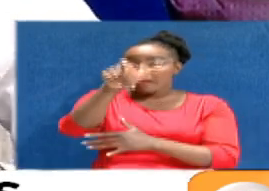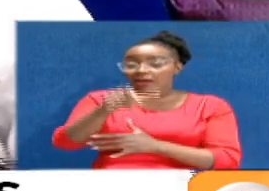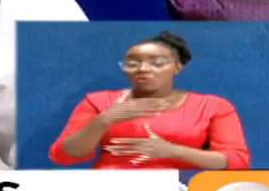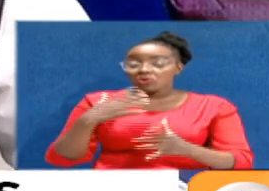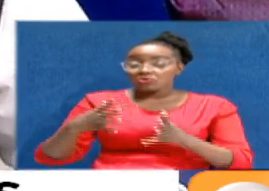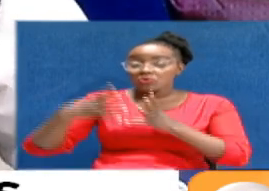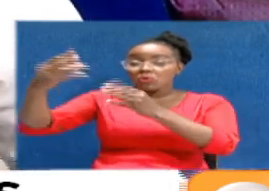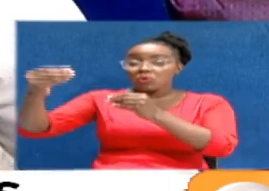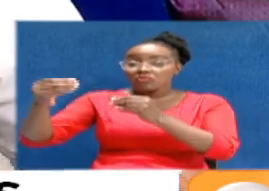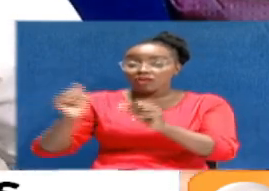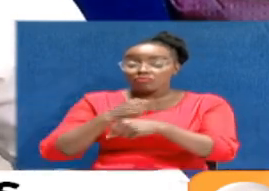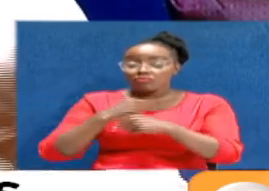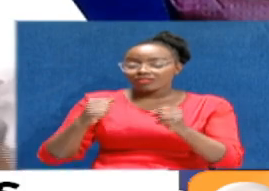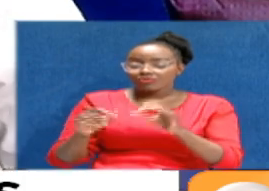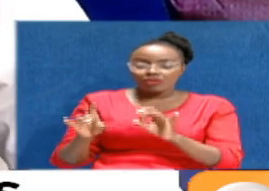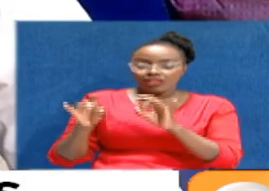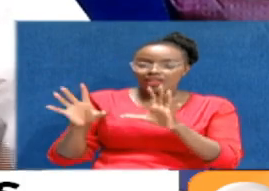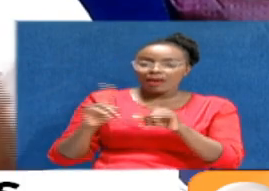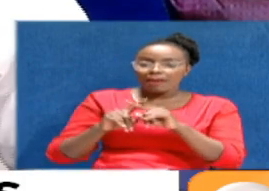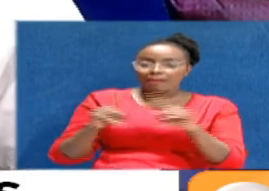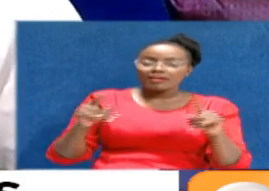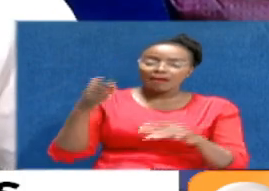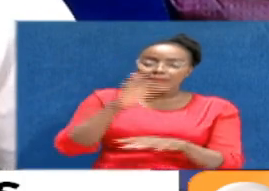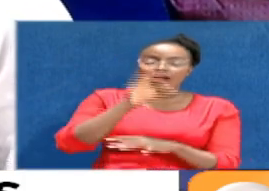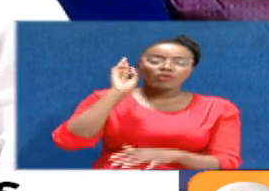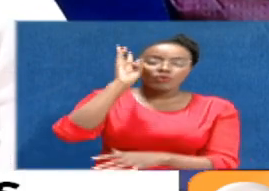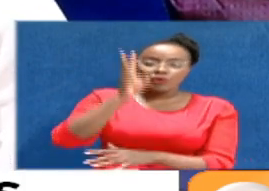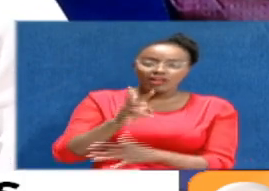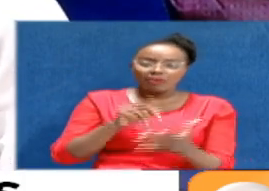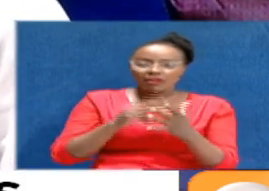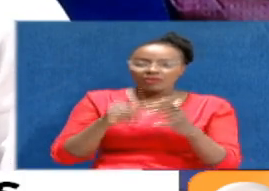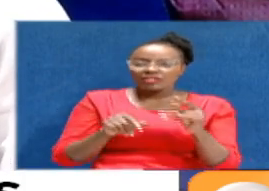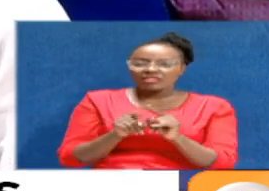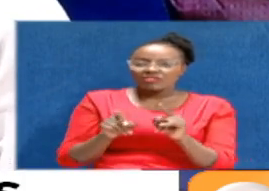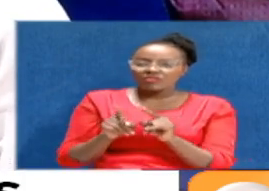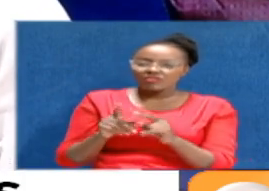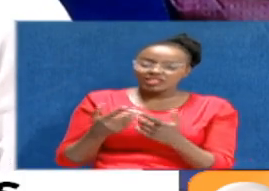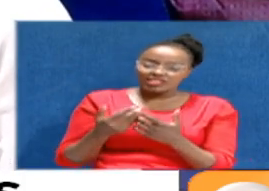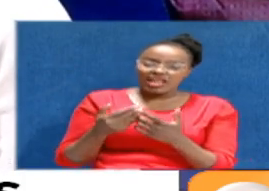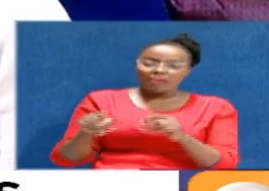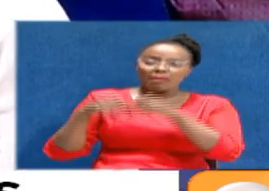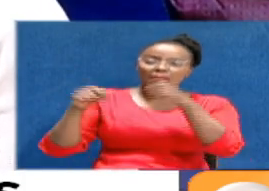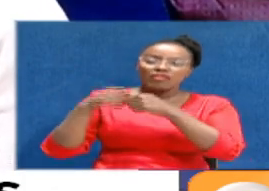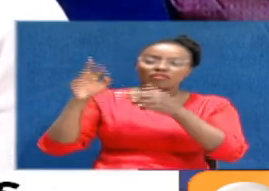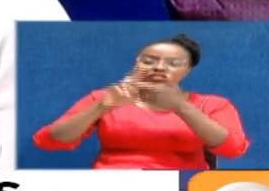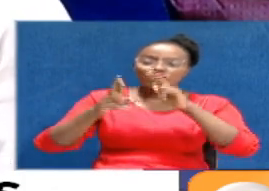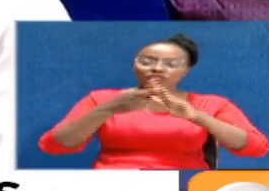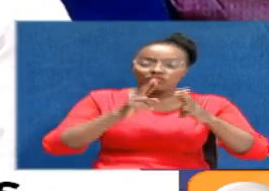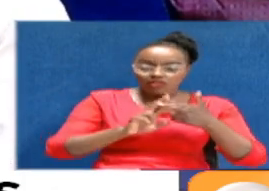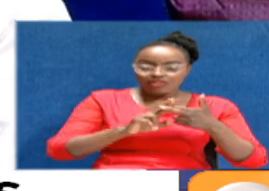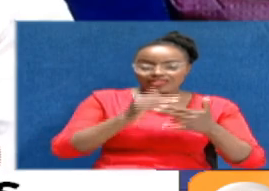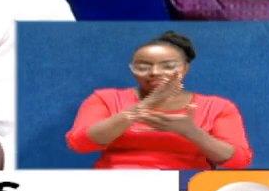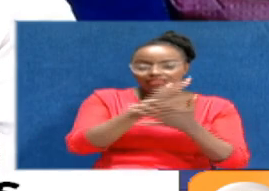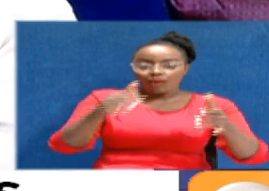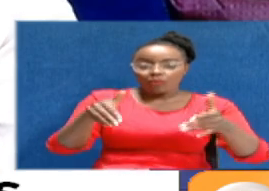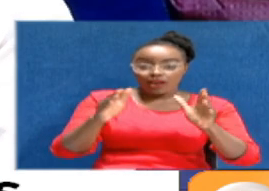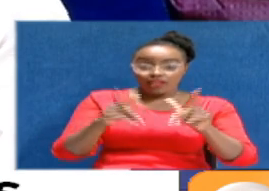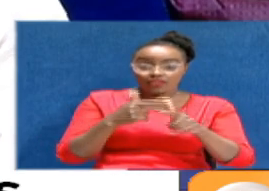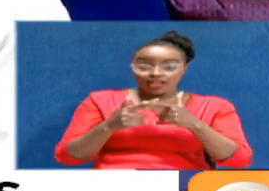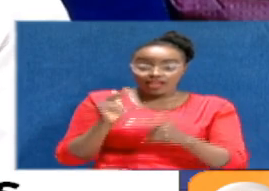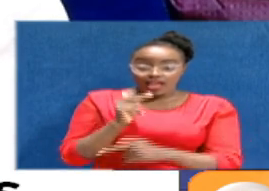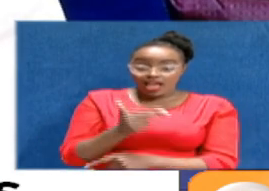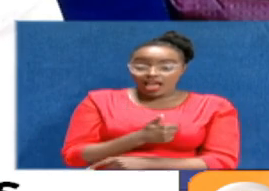to walk away. You can't go away, but you come back. It's sort of a bit of an abusive relationship in some aspects. We are